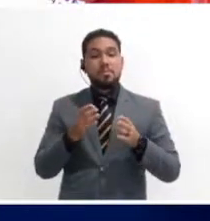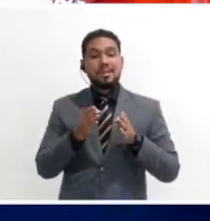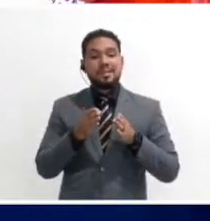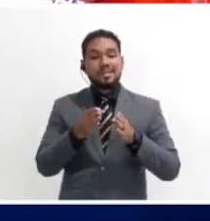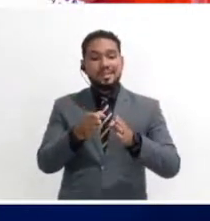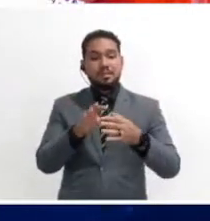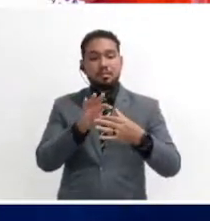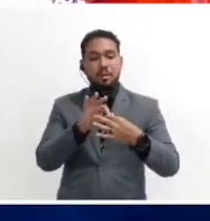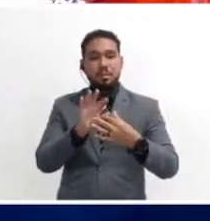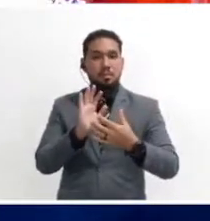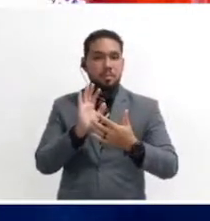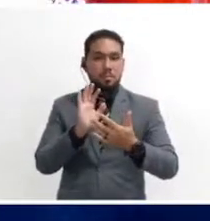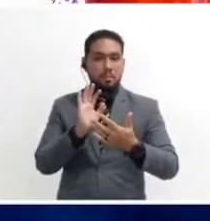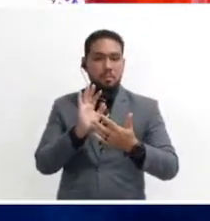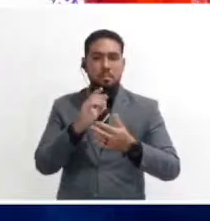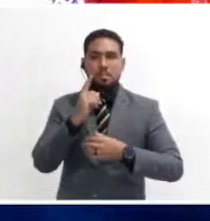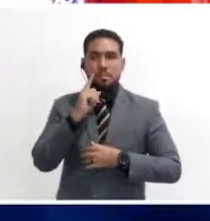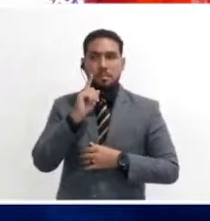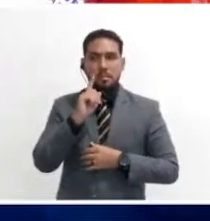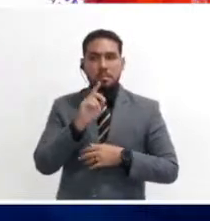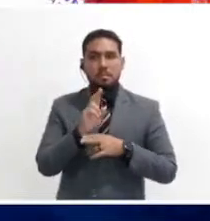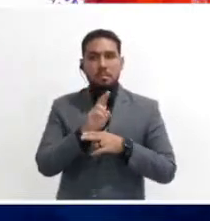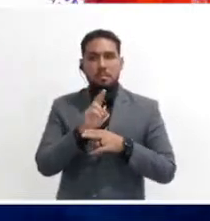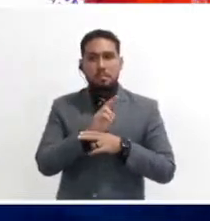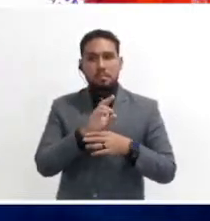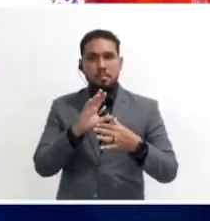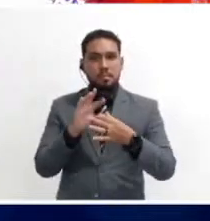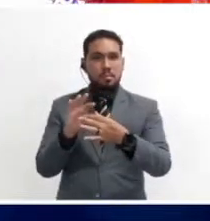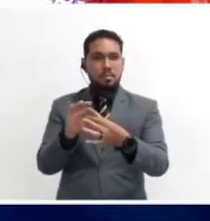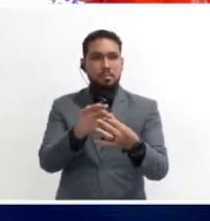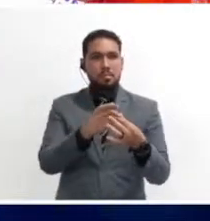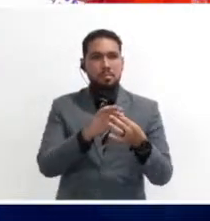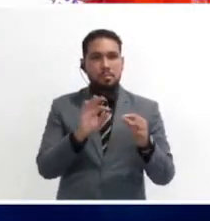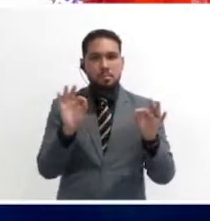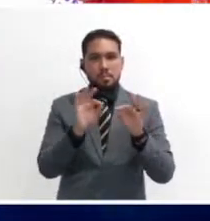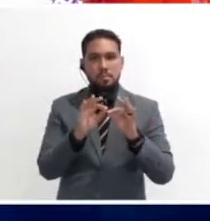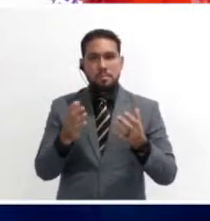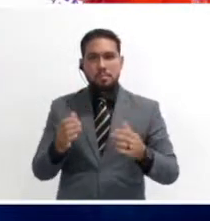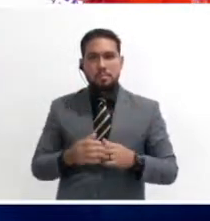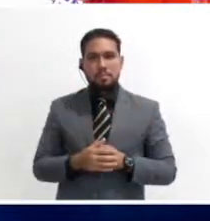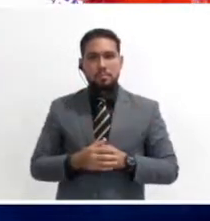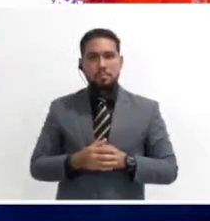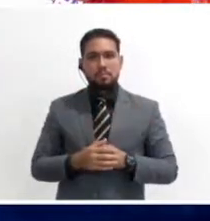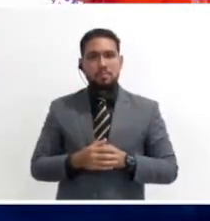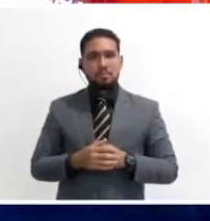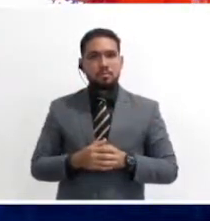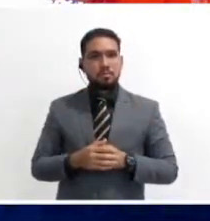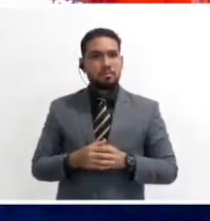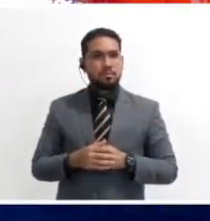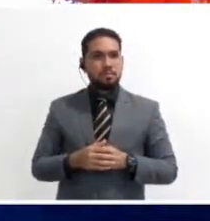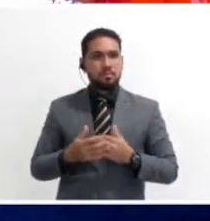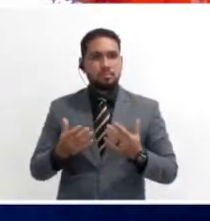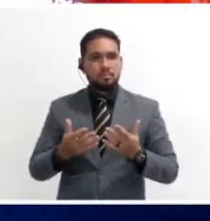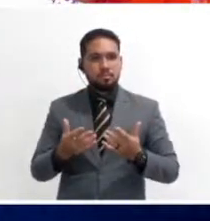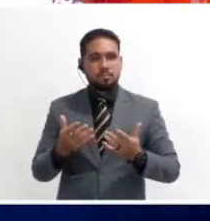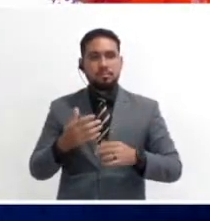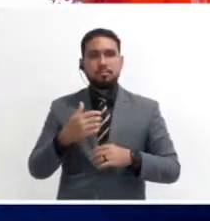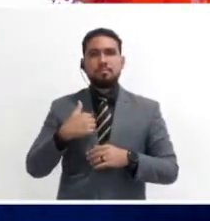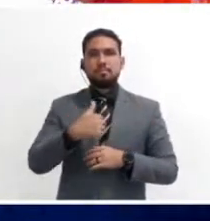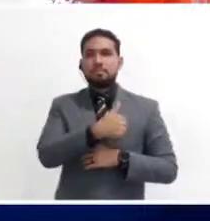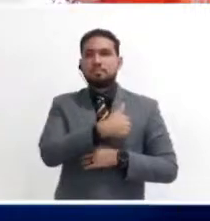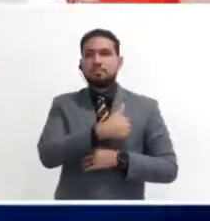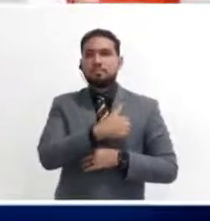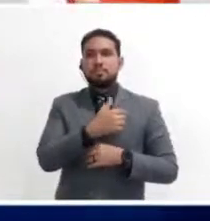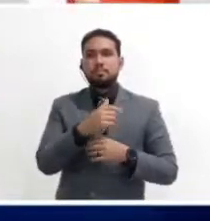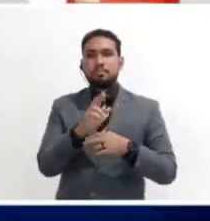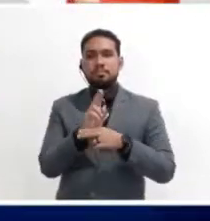to the substrate. And so we can use something called die attach paste. So it's kind of this adhesive in a paste